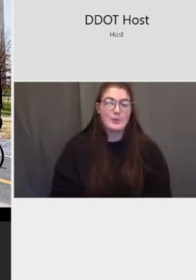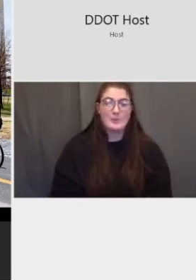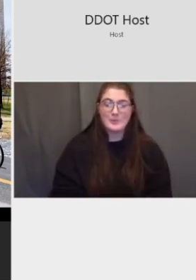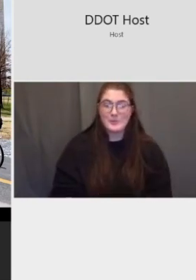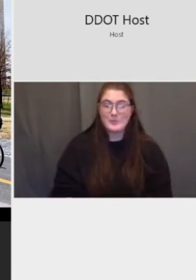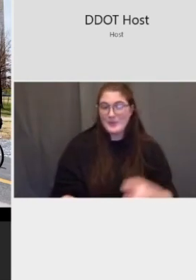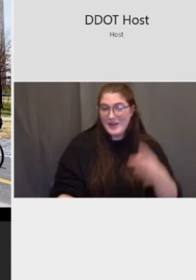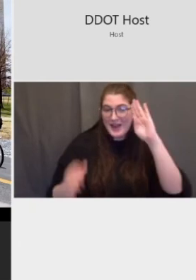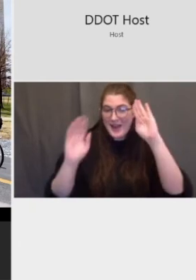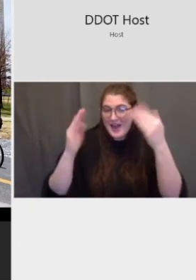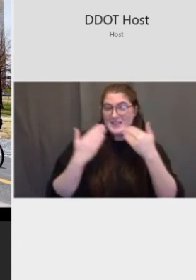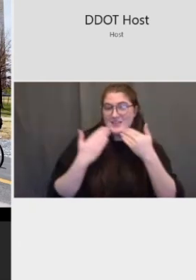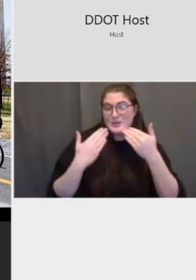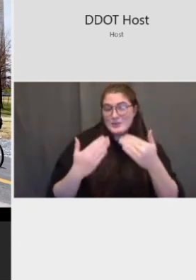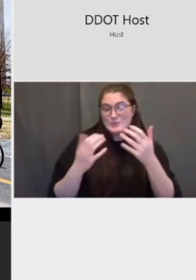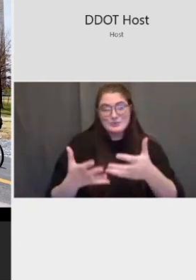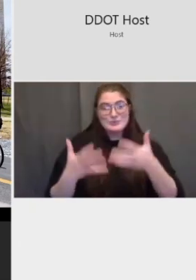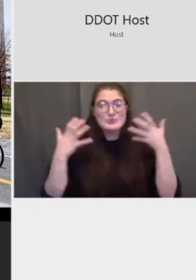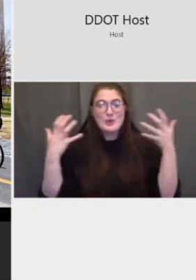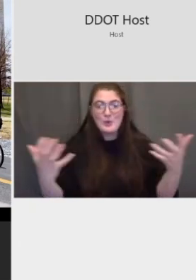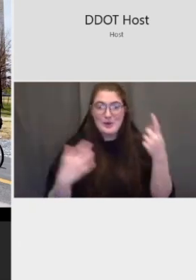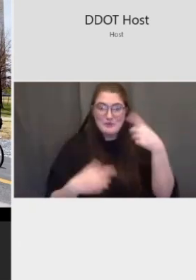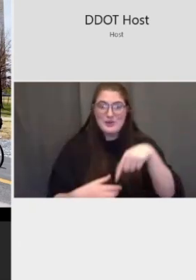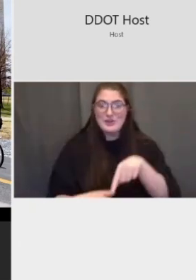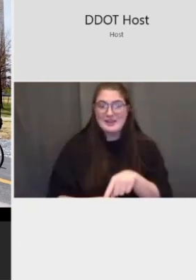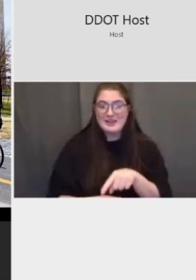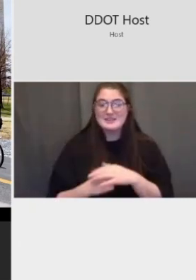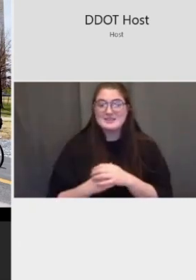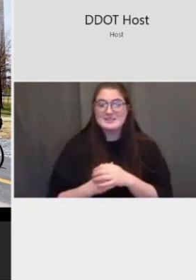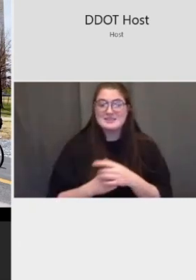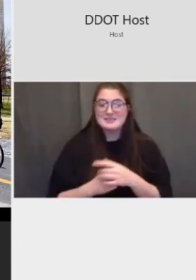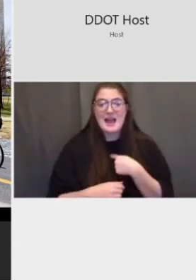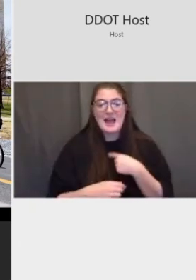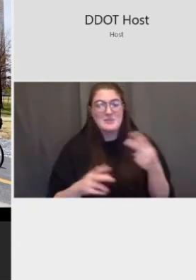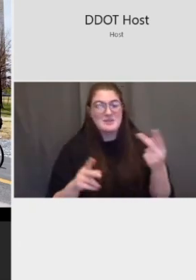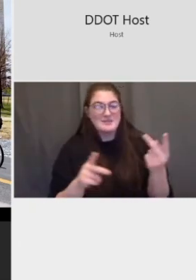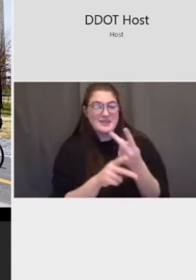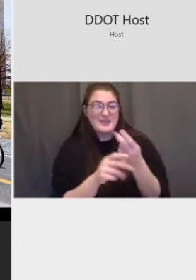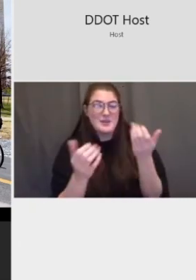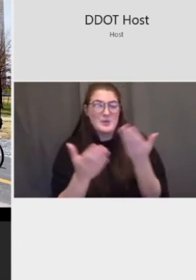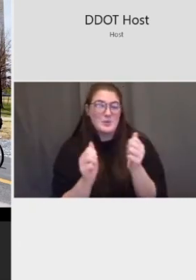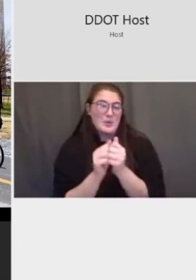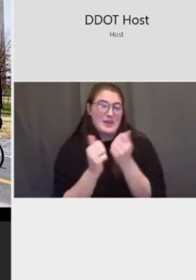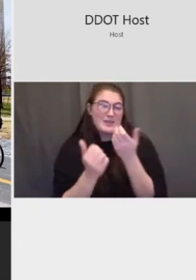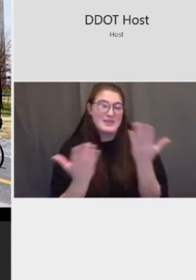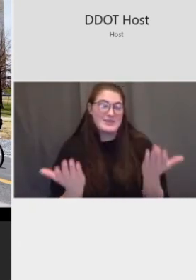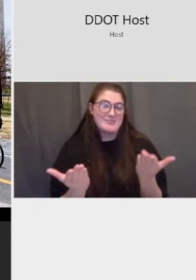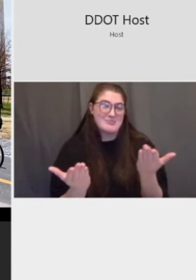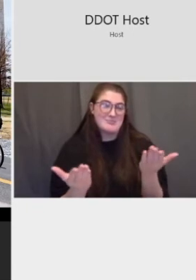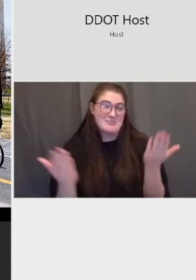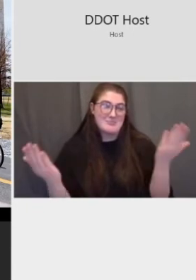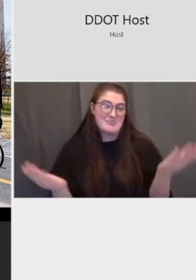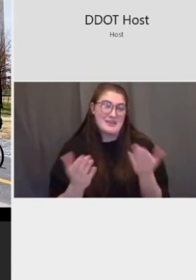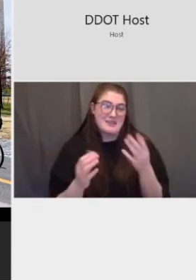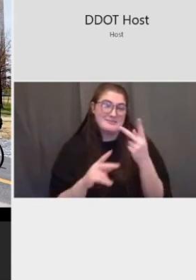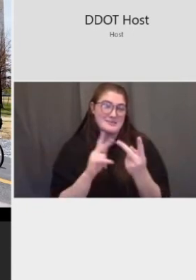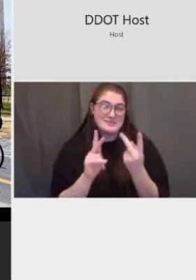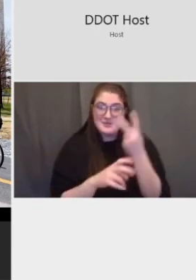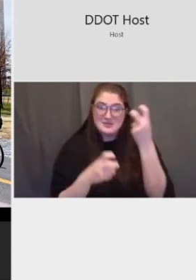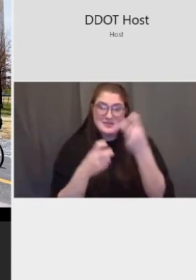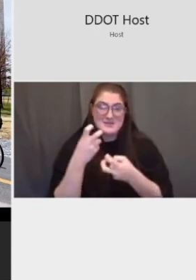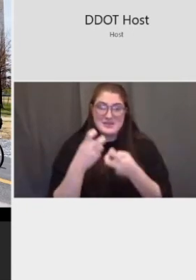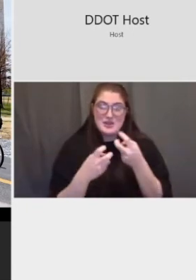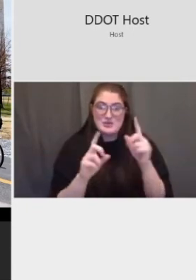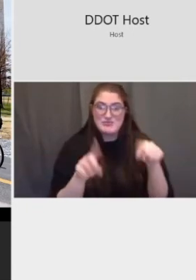Hi, thank you very much for this. I've been dealing with these types of issues since when